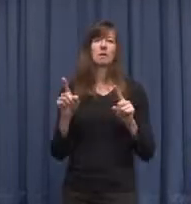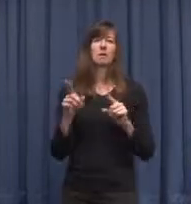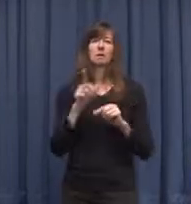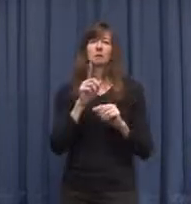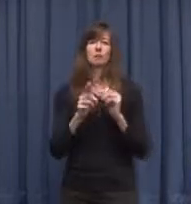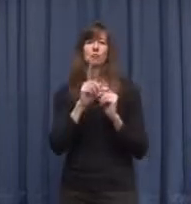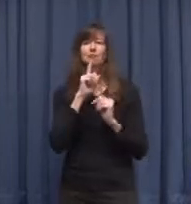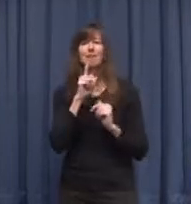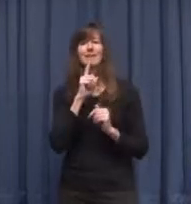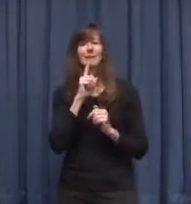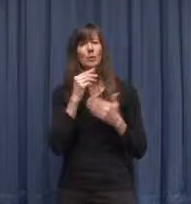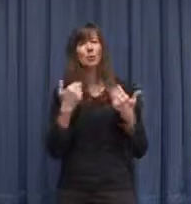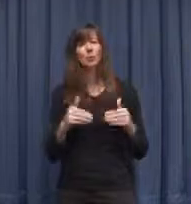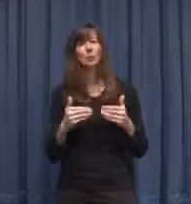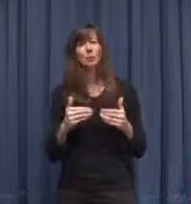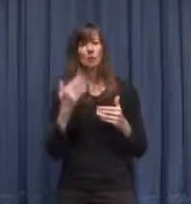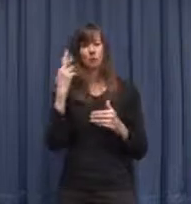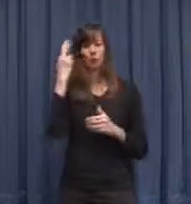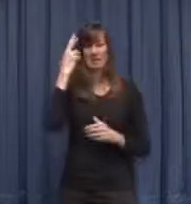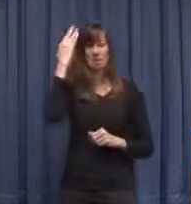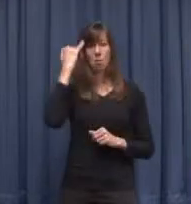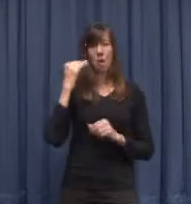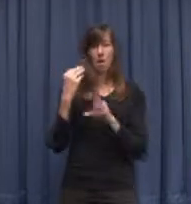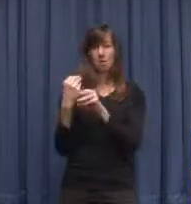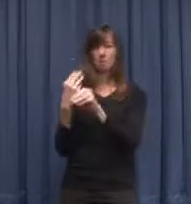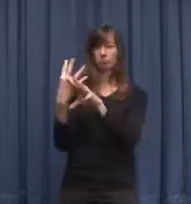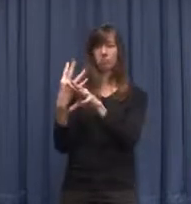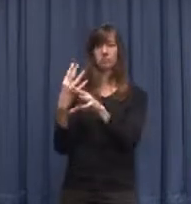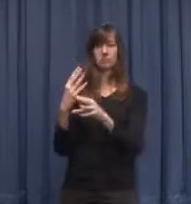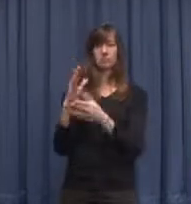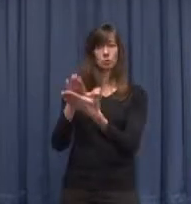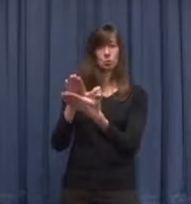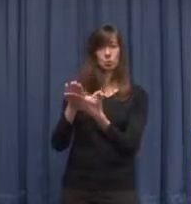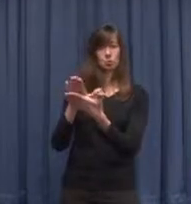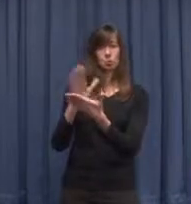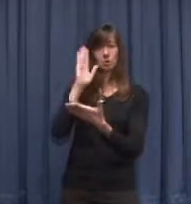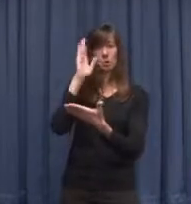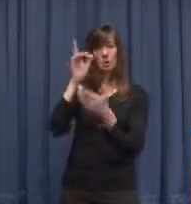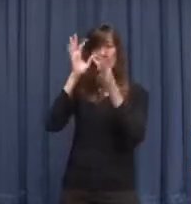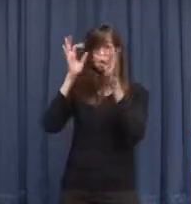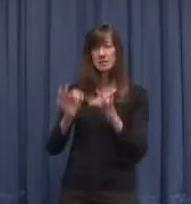be that the wider community spread is impacting the ability